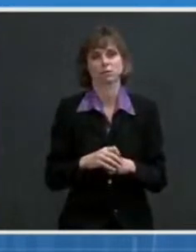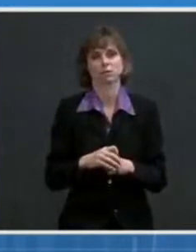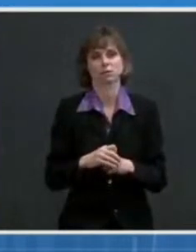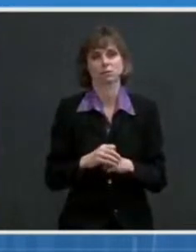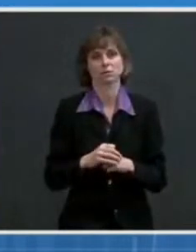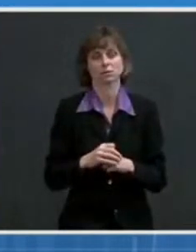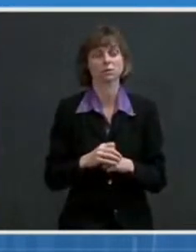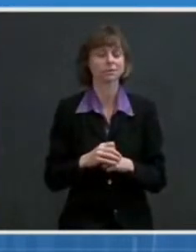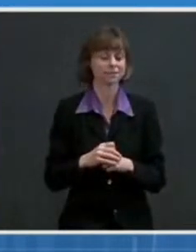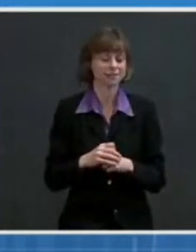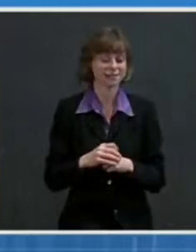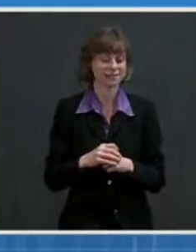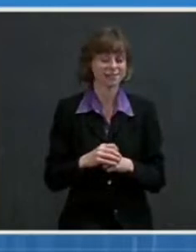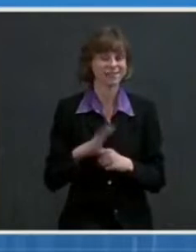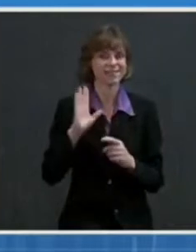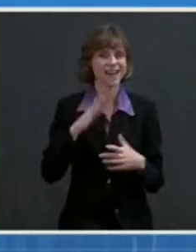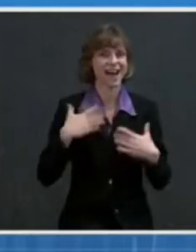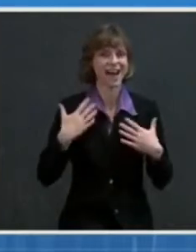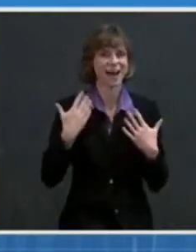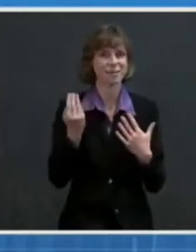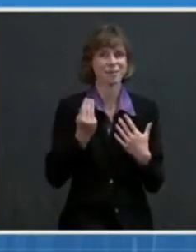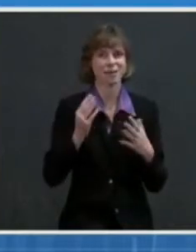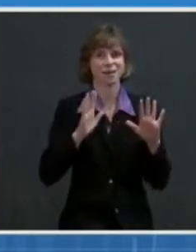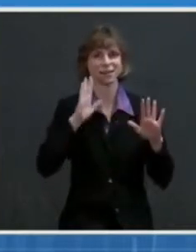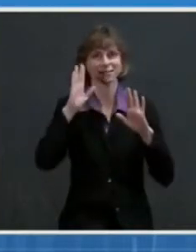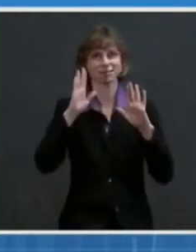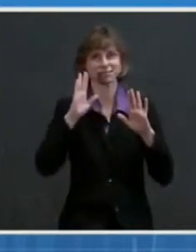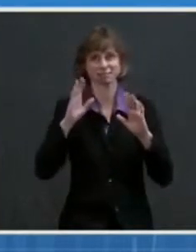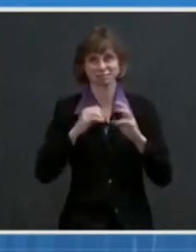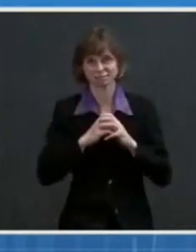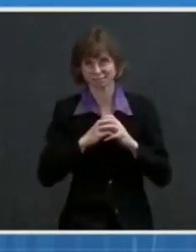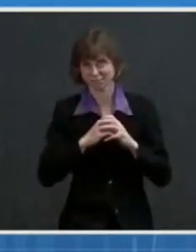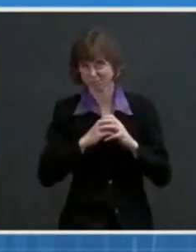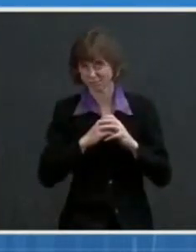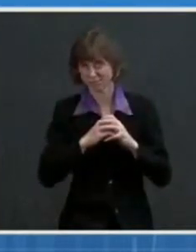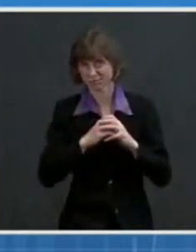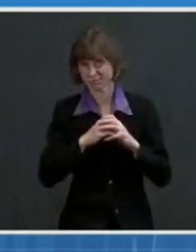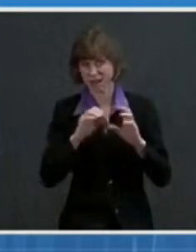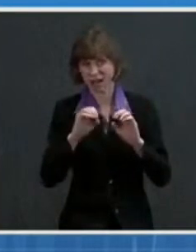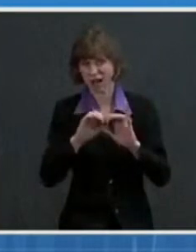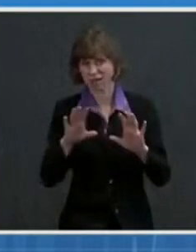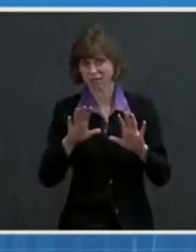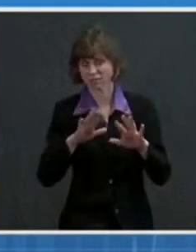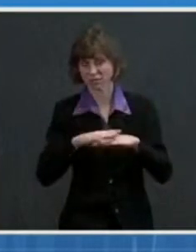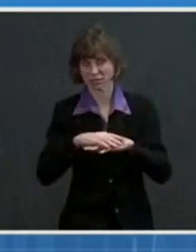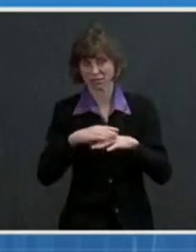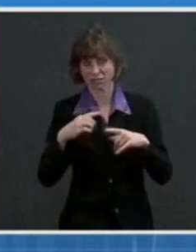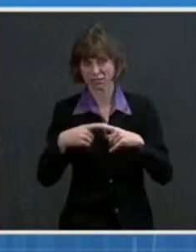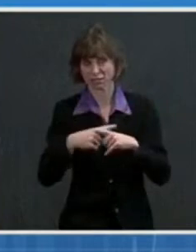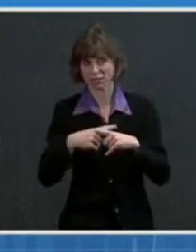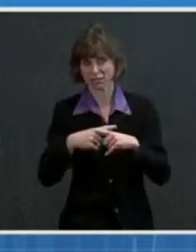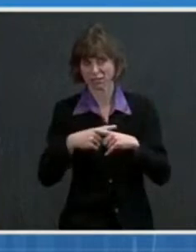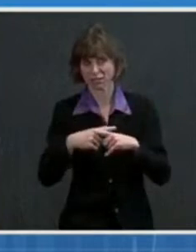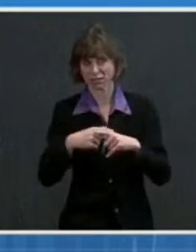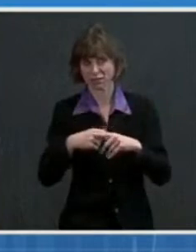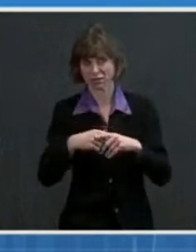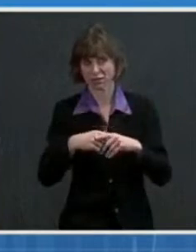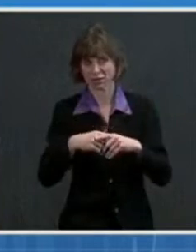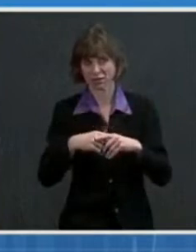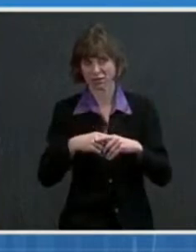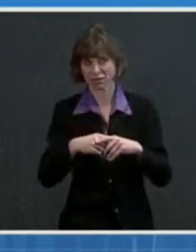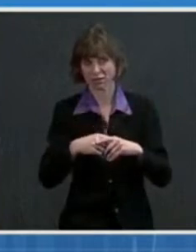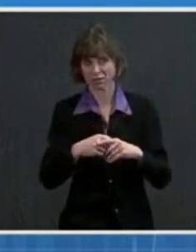Hi, everyone. Happy Monday. Hey, guys. International Women's Day. Obviously, We this have some is, special guests. we're